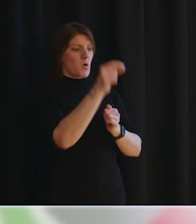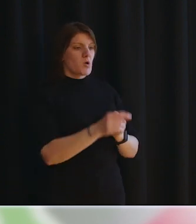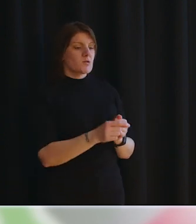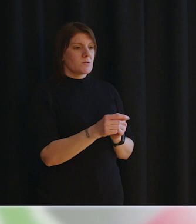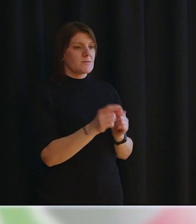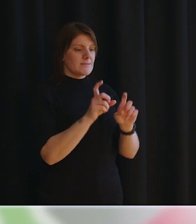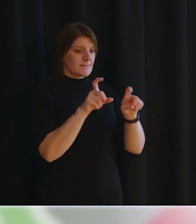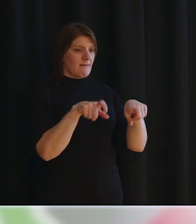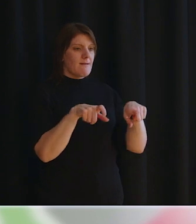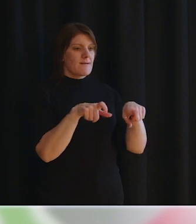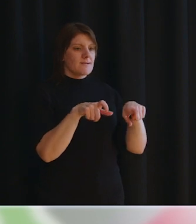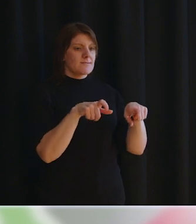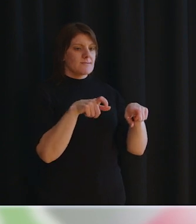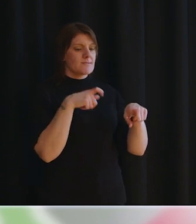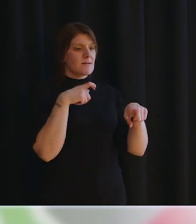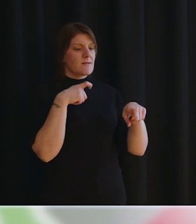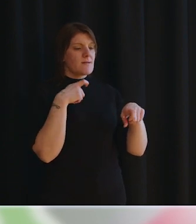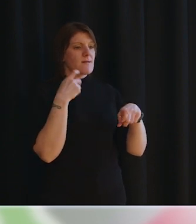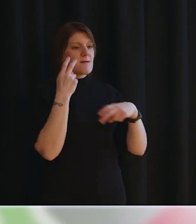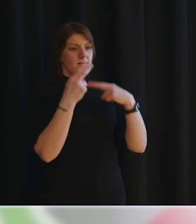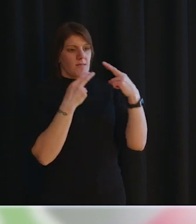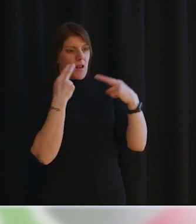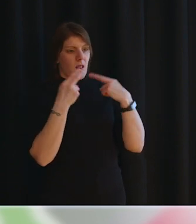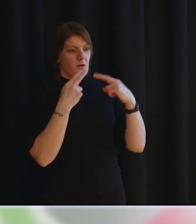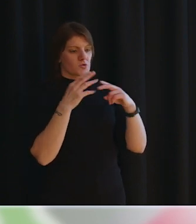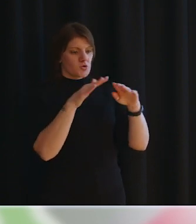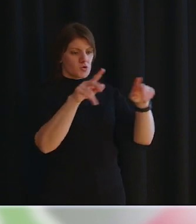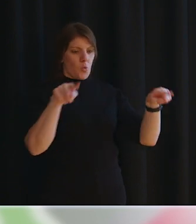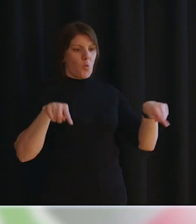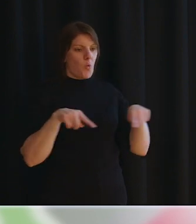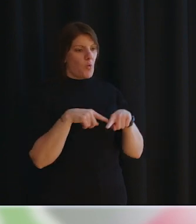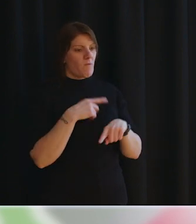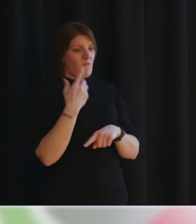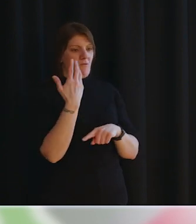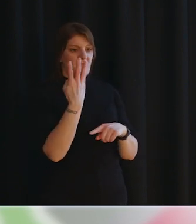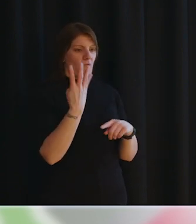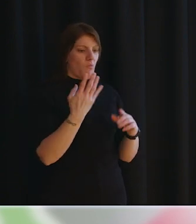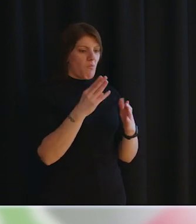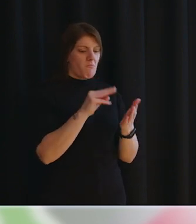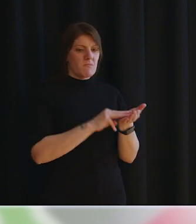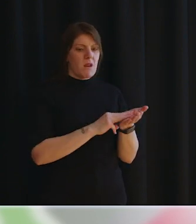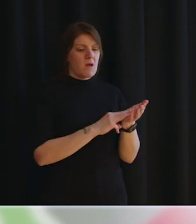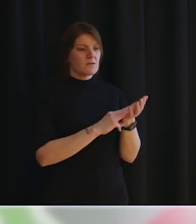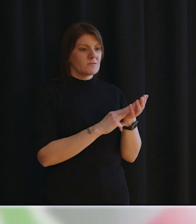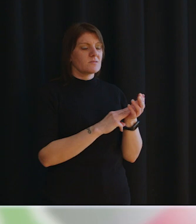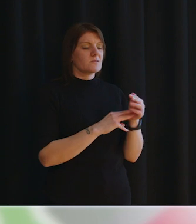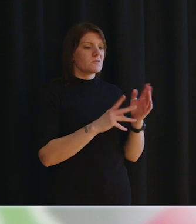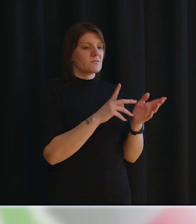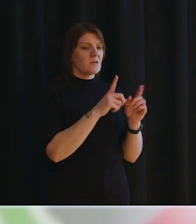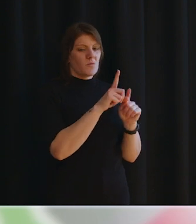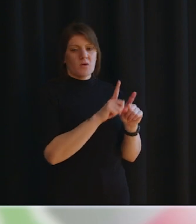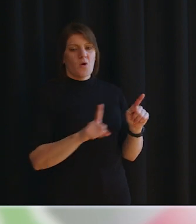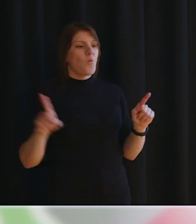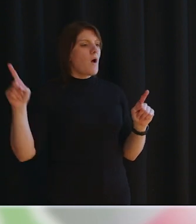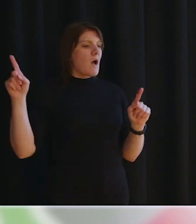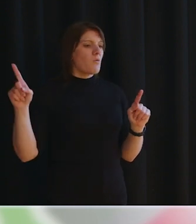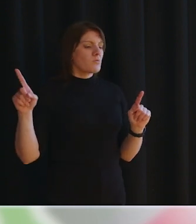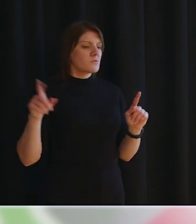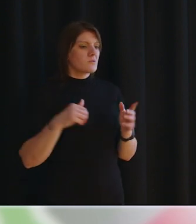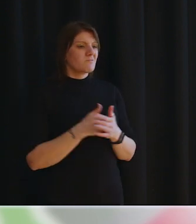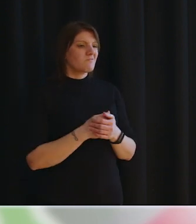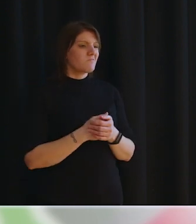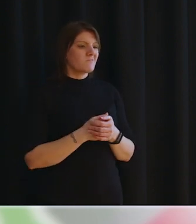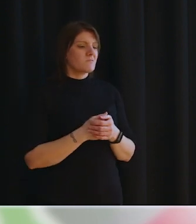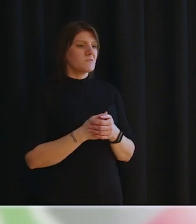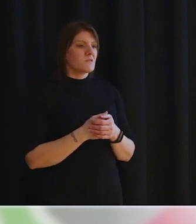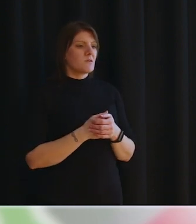the lunch hall for 5 minutes, and that's agreed, and that's measured with a sound timer, and that person comes out because that